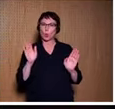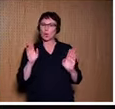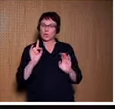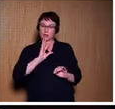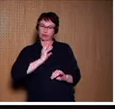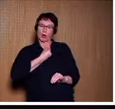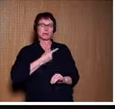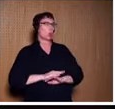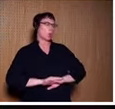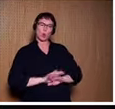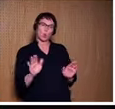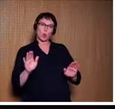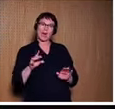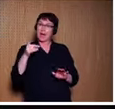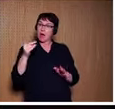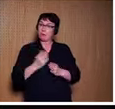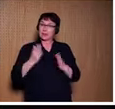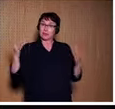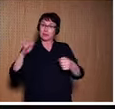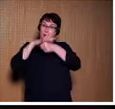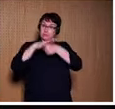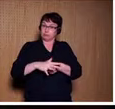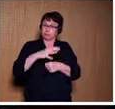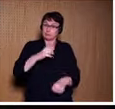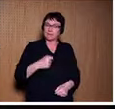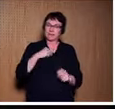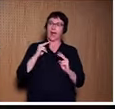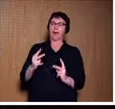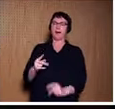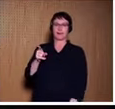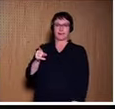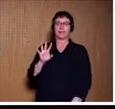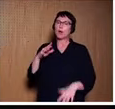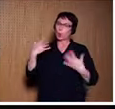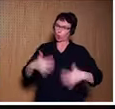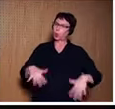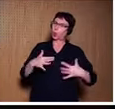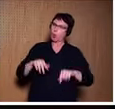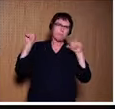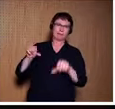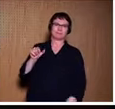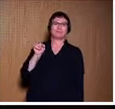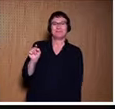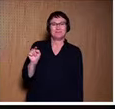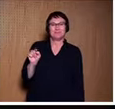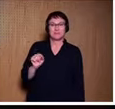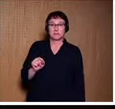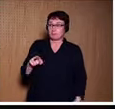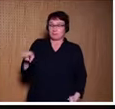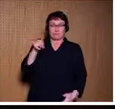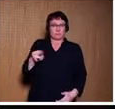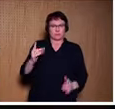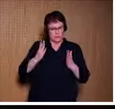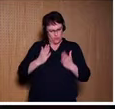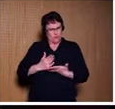openly discriminatory agenda, and that is the red line, because people in that group are basically lost to the common cause of human